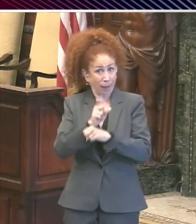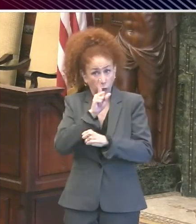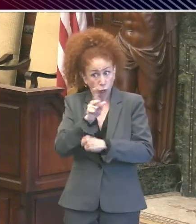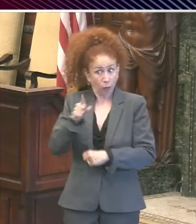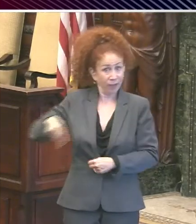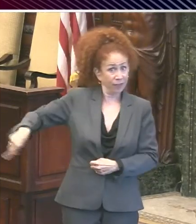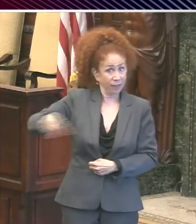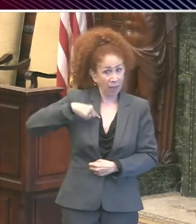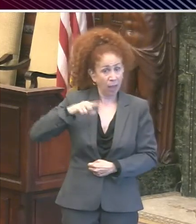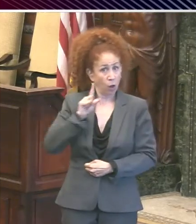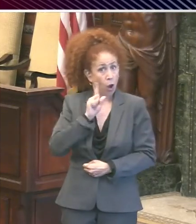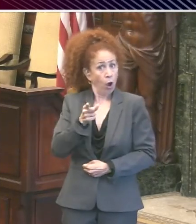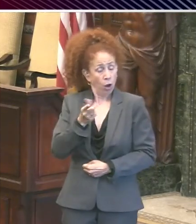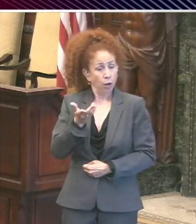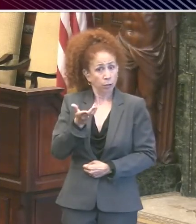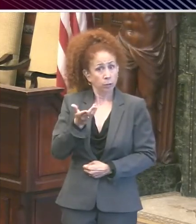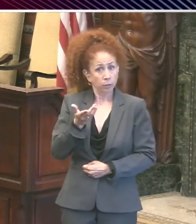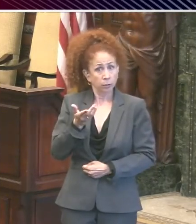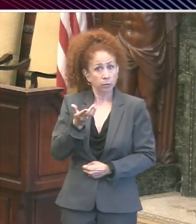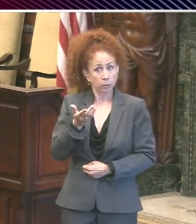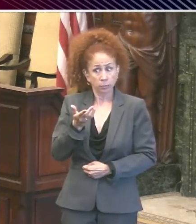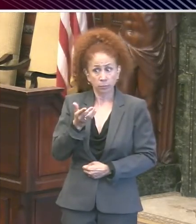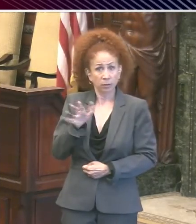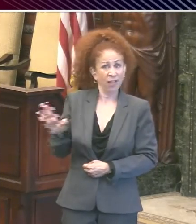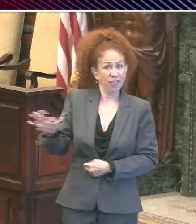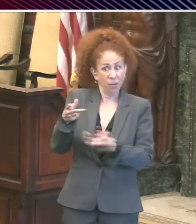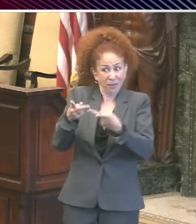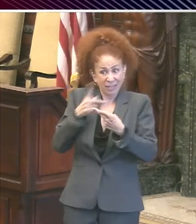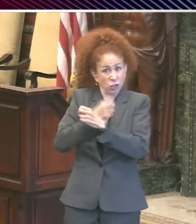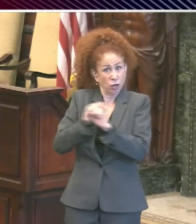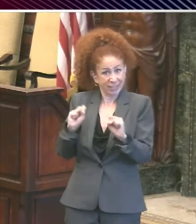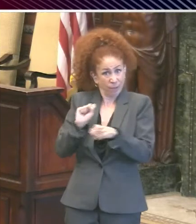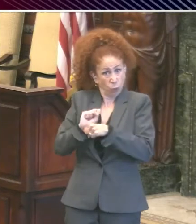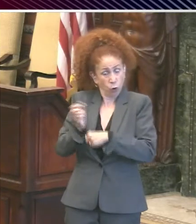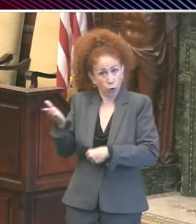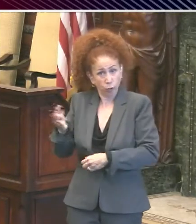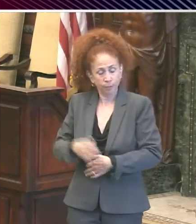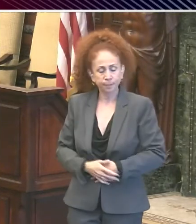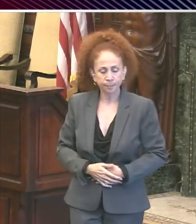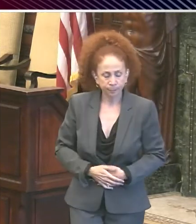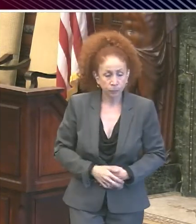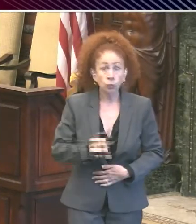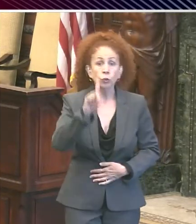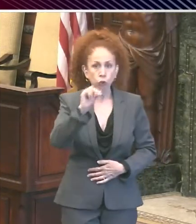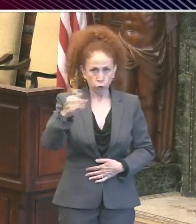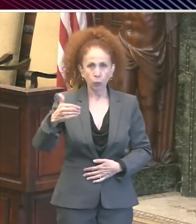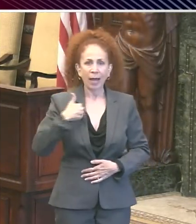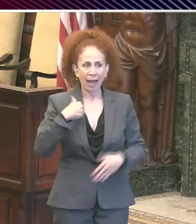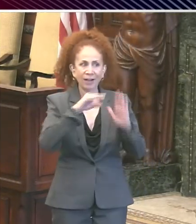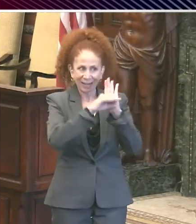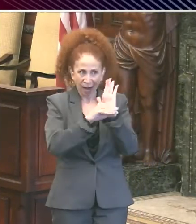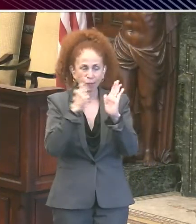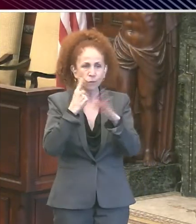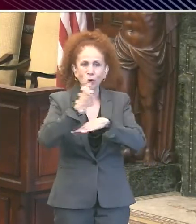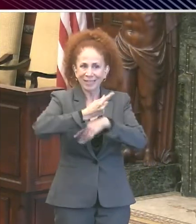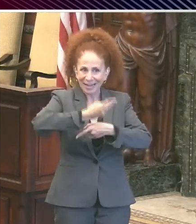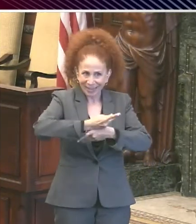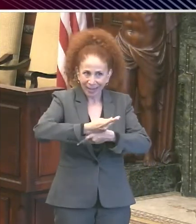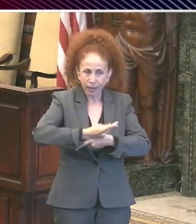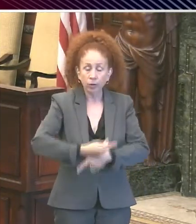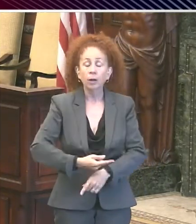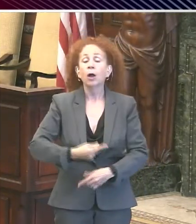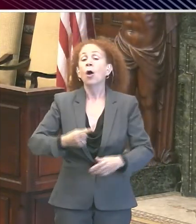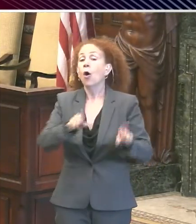that their establishments are safe at this point? We do have guidelines for daycares in addition to our guidelines